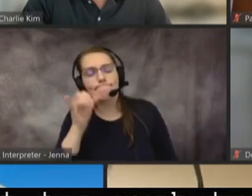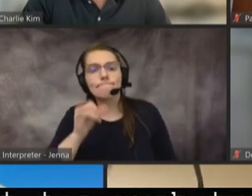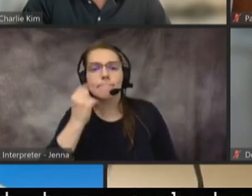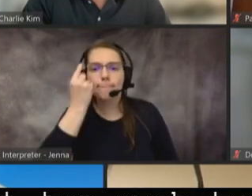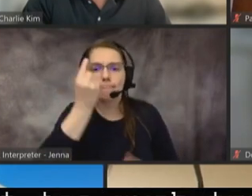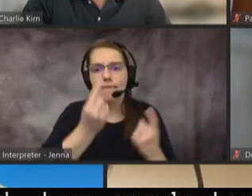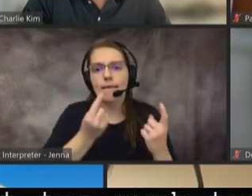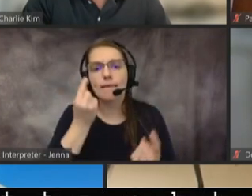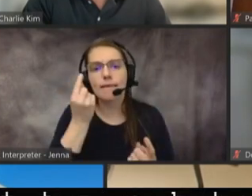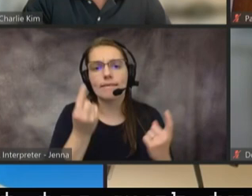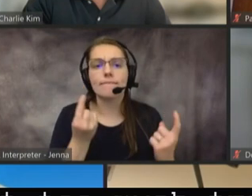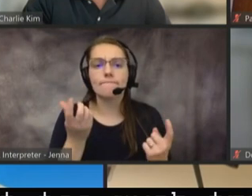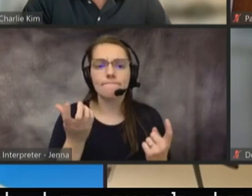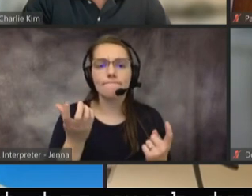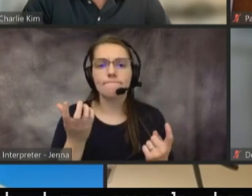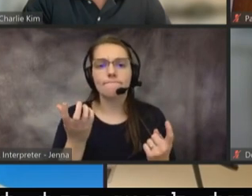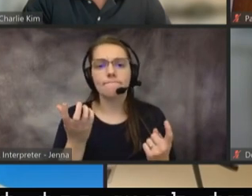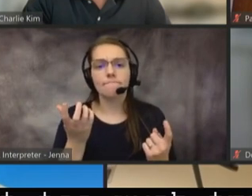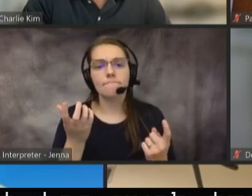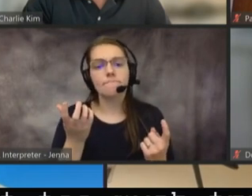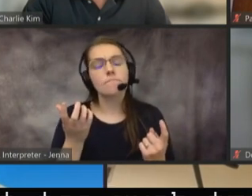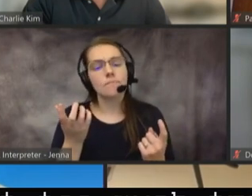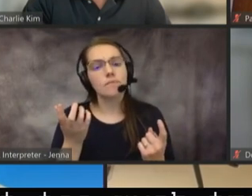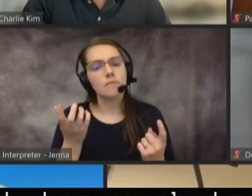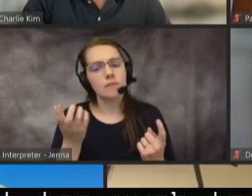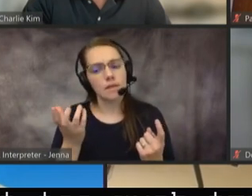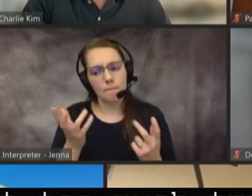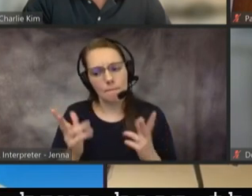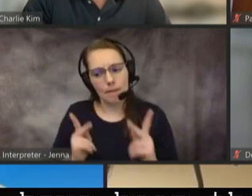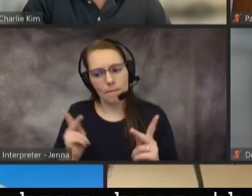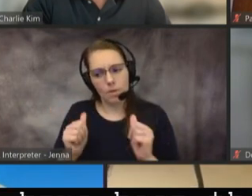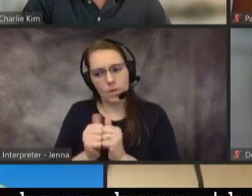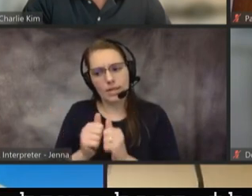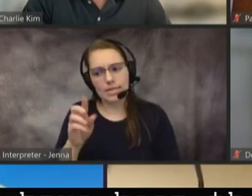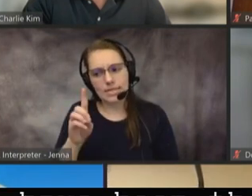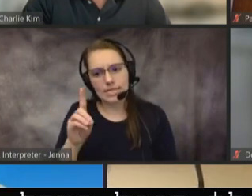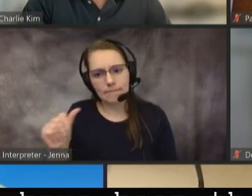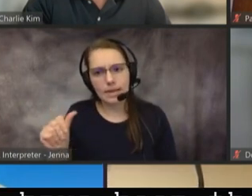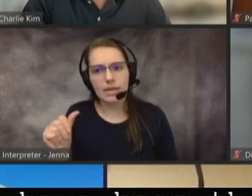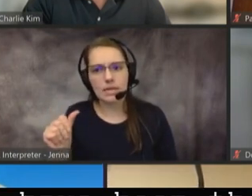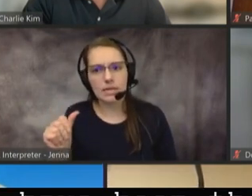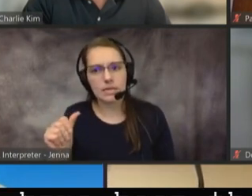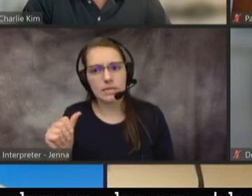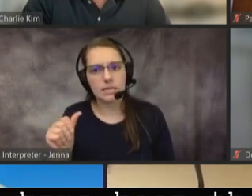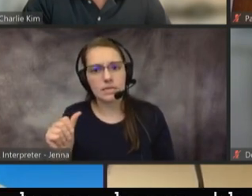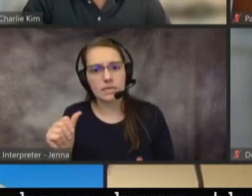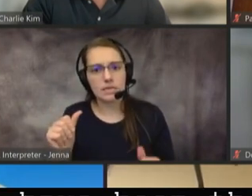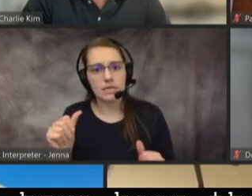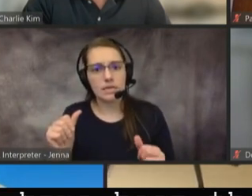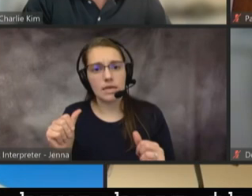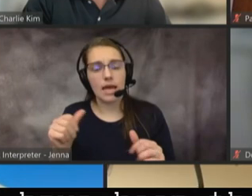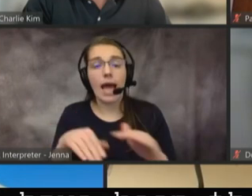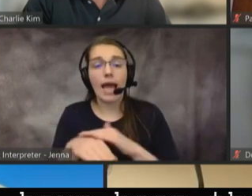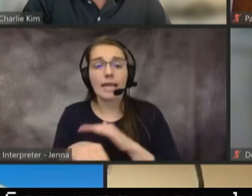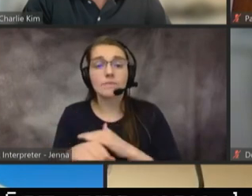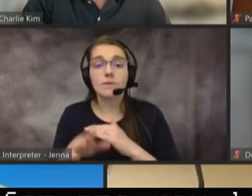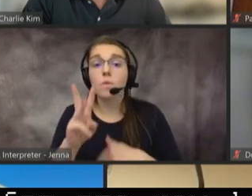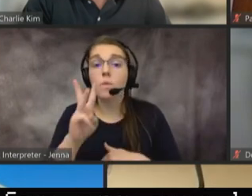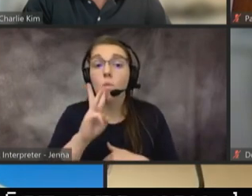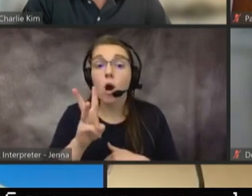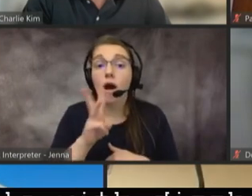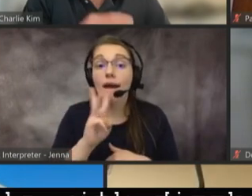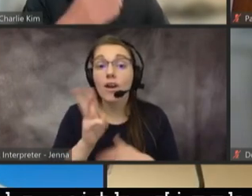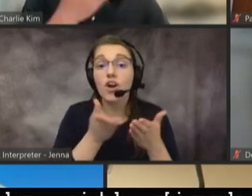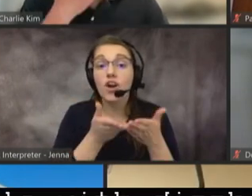you looking at people with disability accessing water transport in the